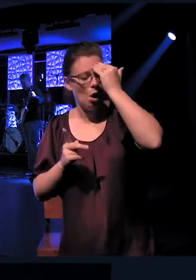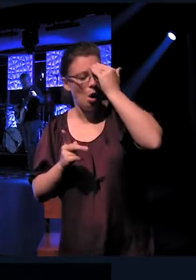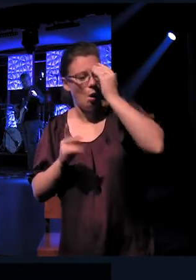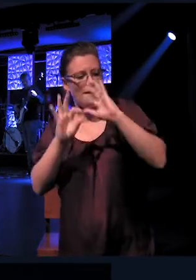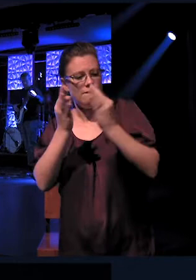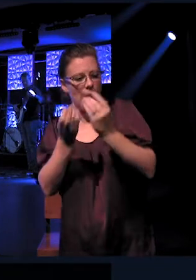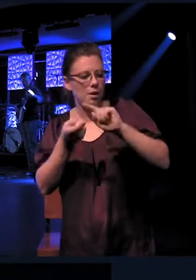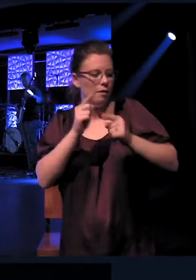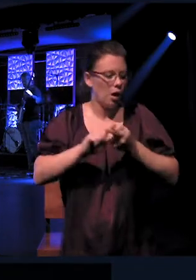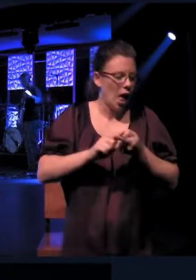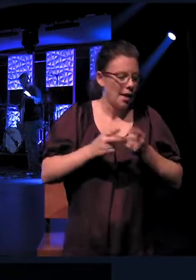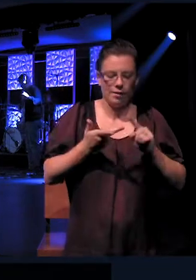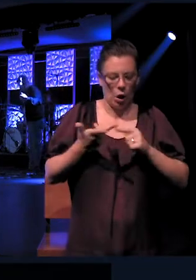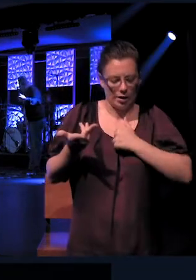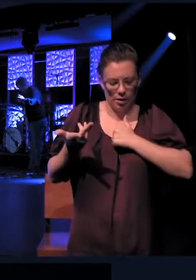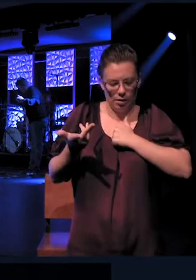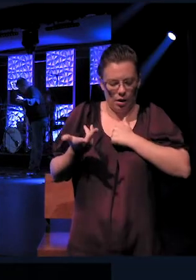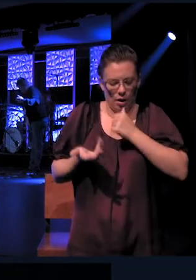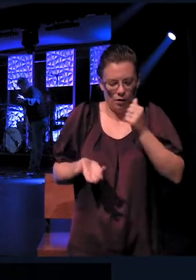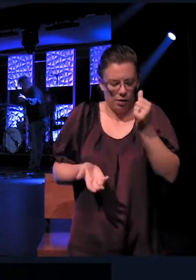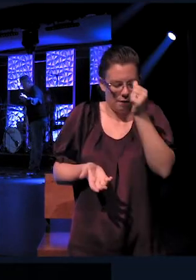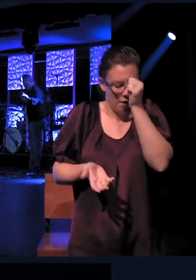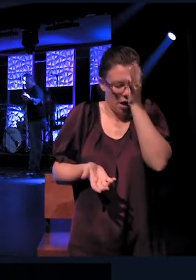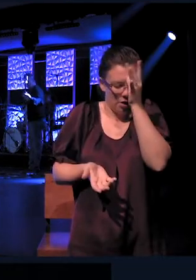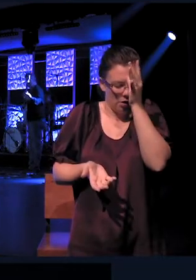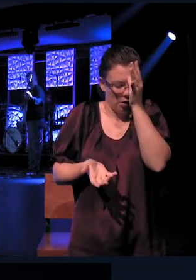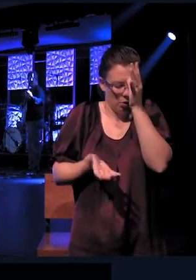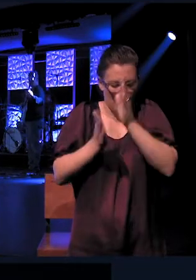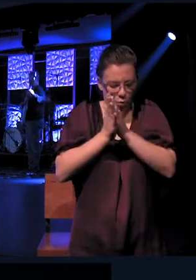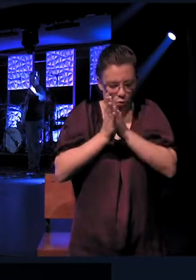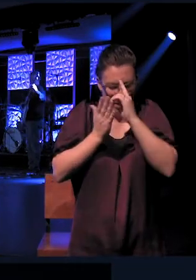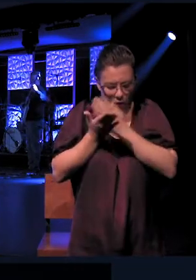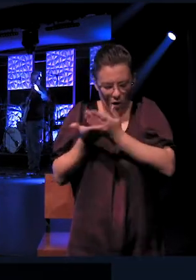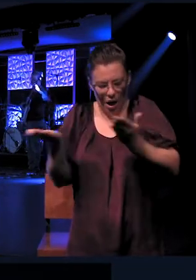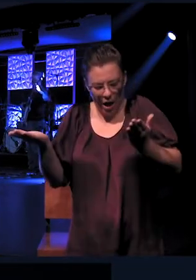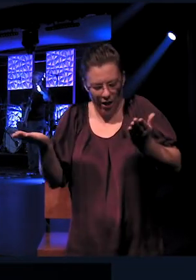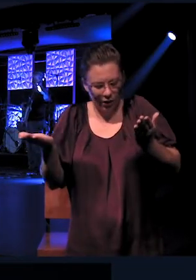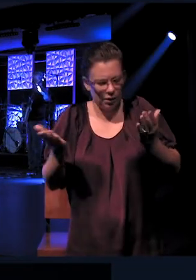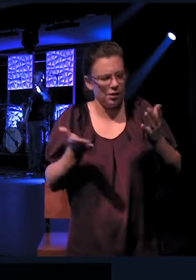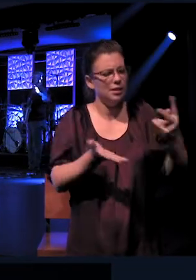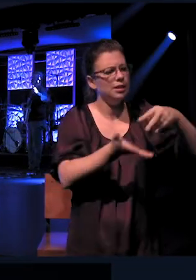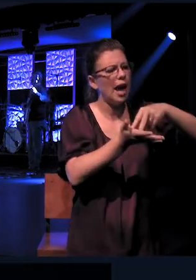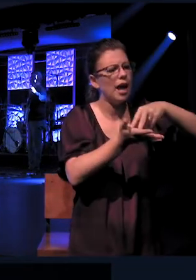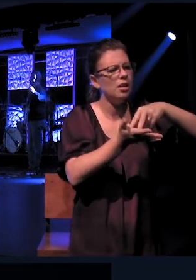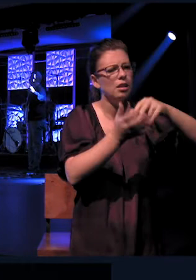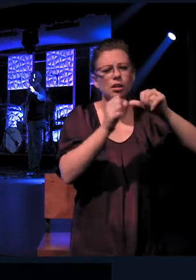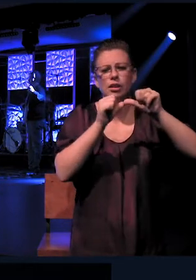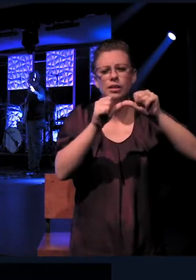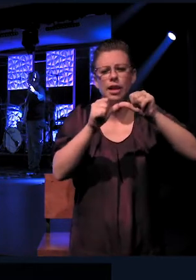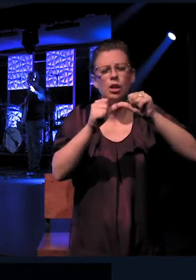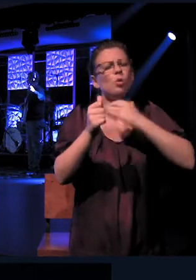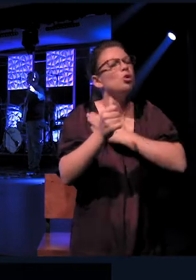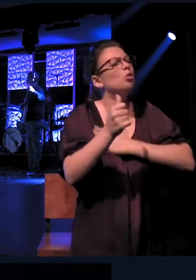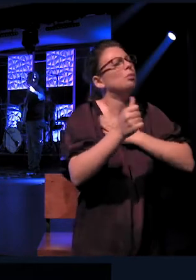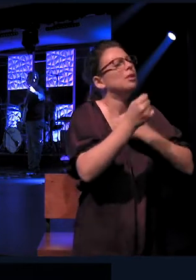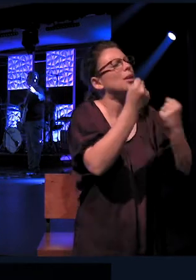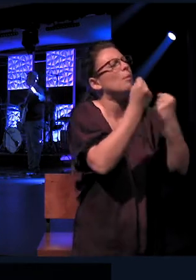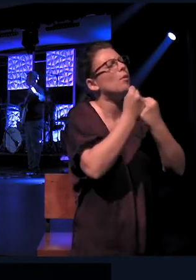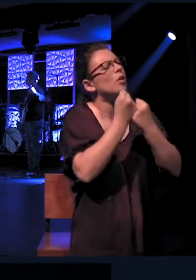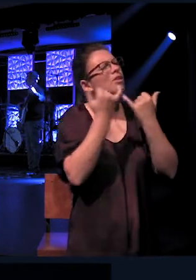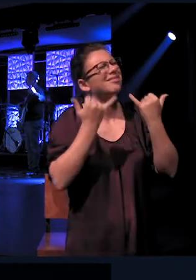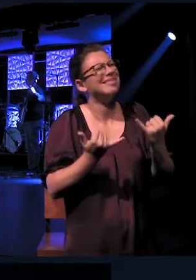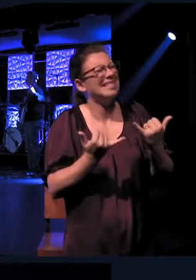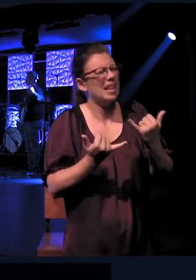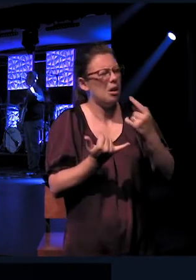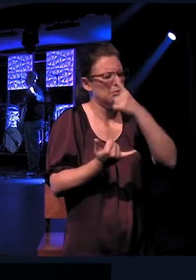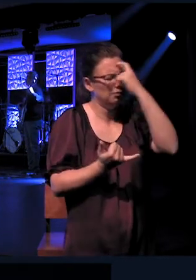or we ourselves, Father. We continue to stand for healing. We continue to stand, God, for this virus that's affecting